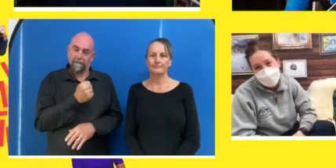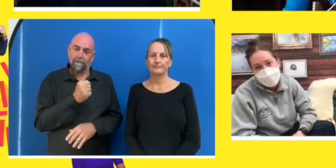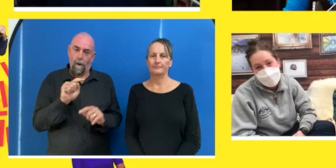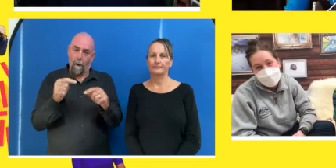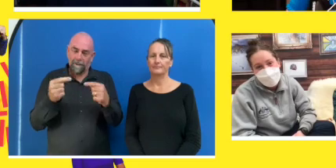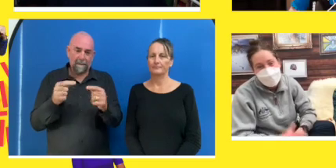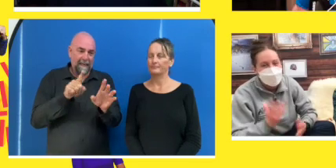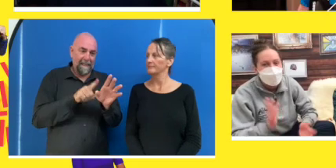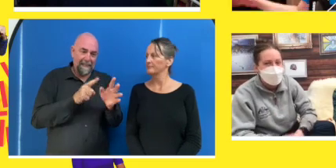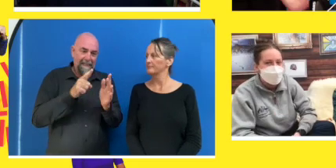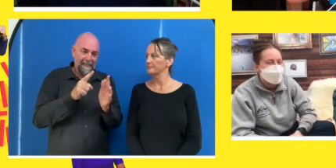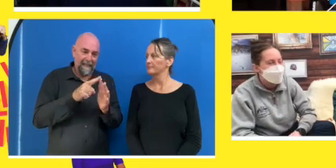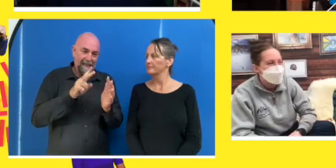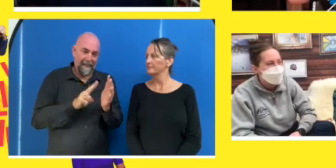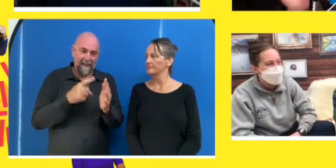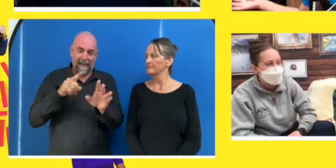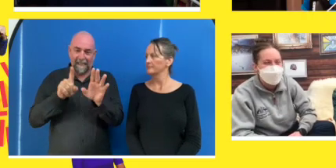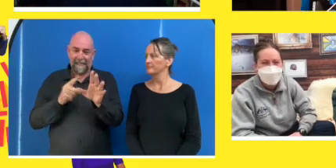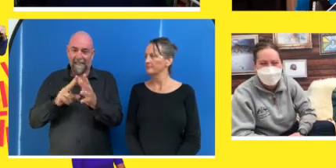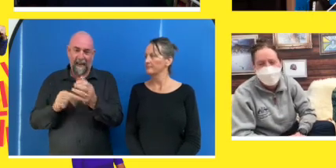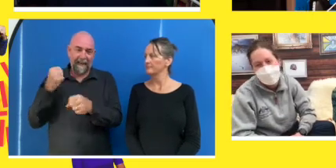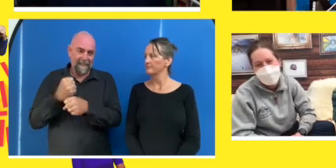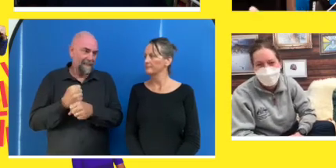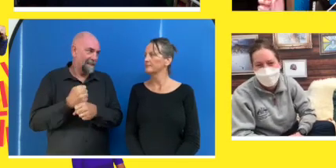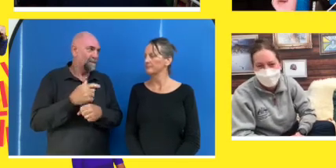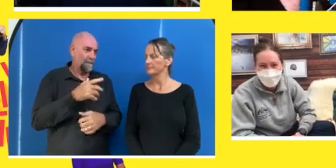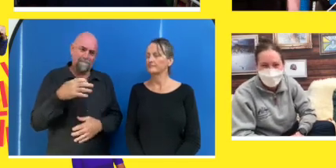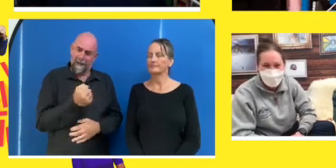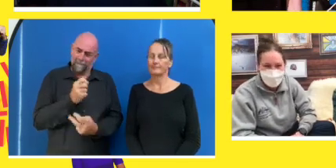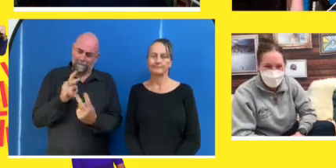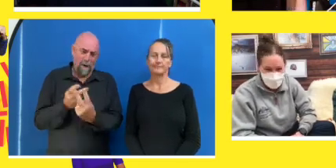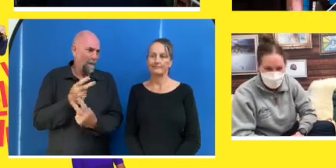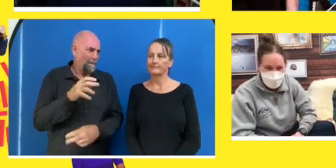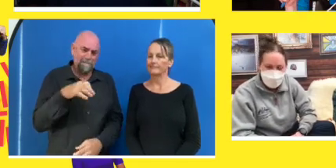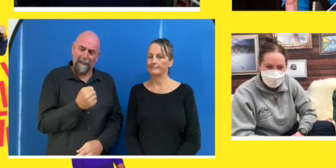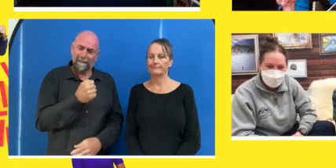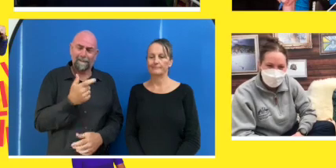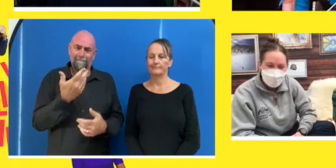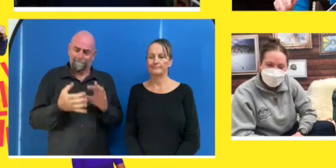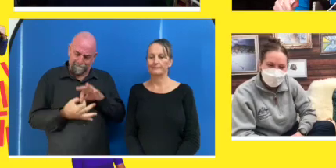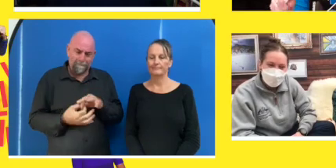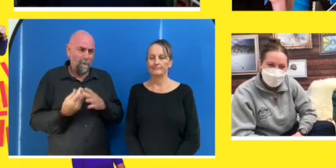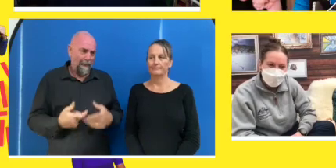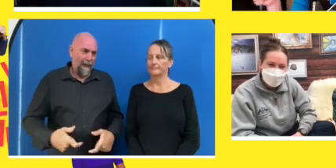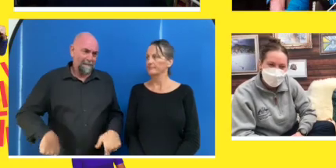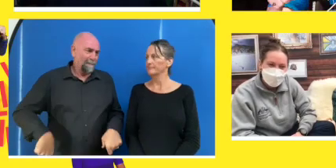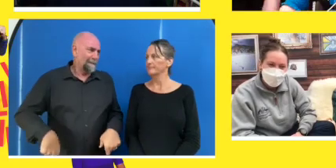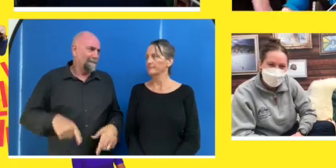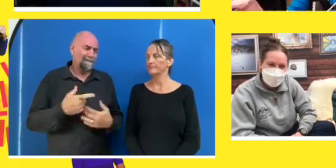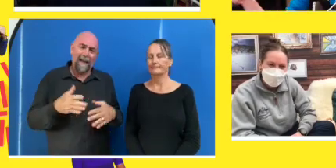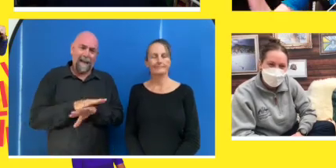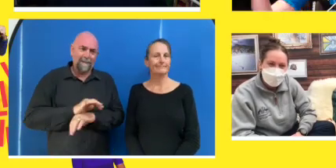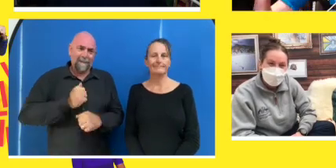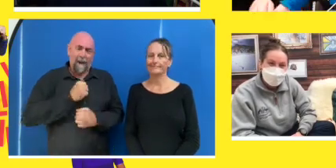my laundry, so I didn't have a problem with it. I don't know. Actually, well, there you go. See, if there was something to do with the underwear, working so